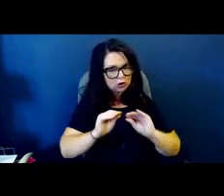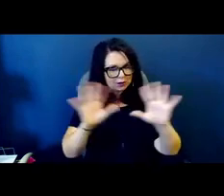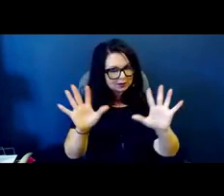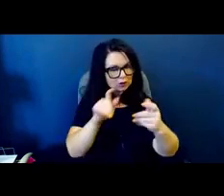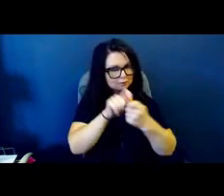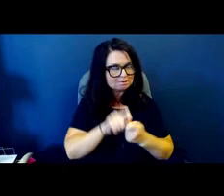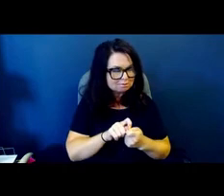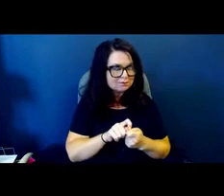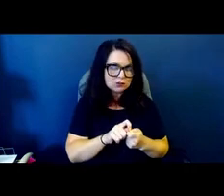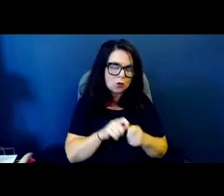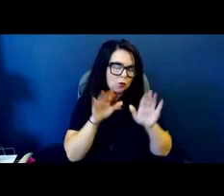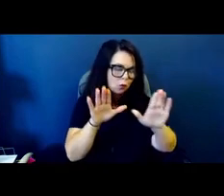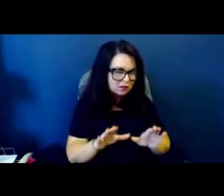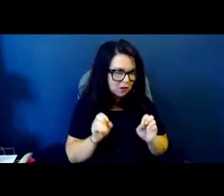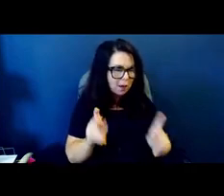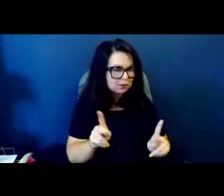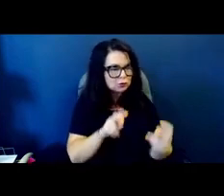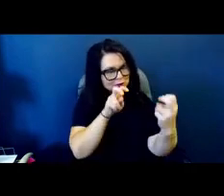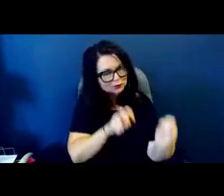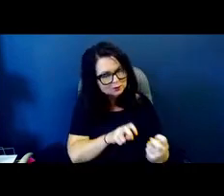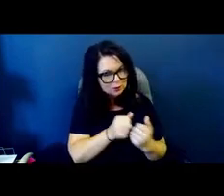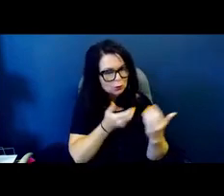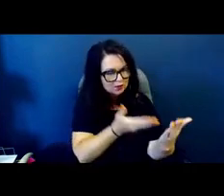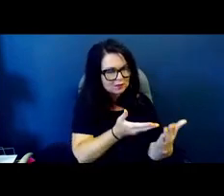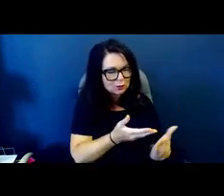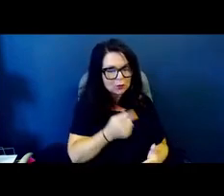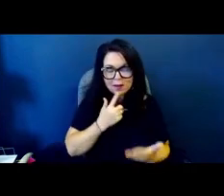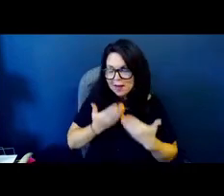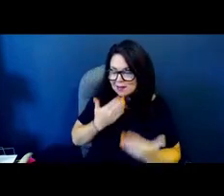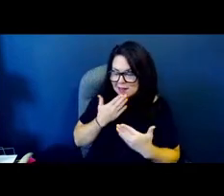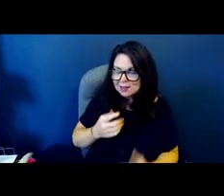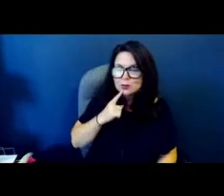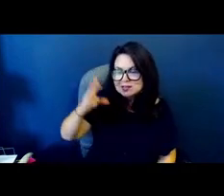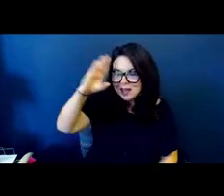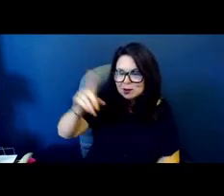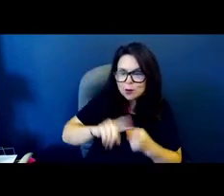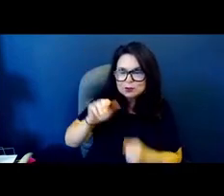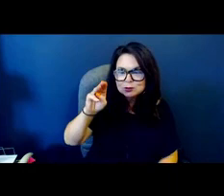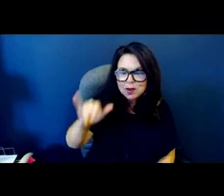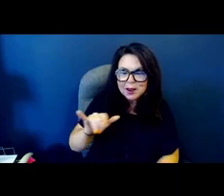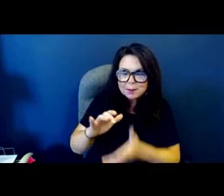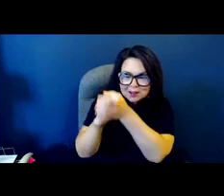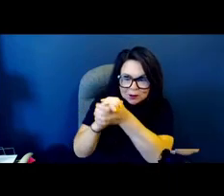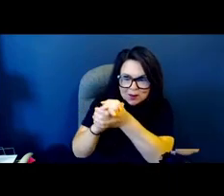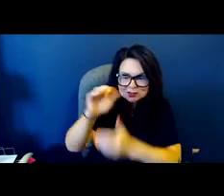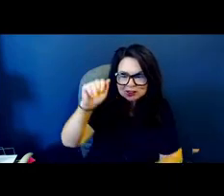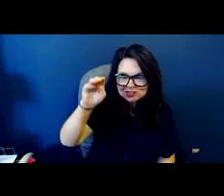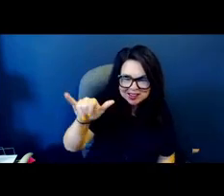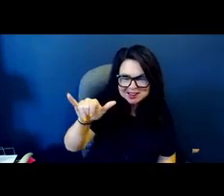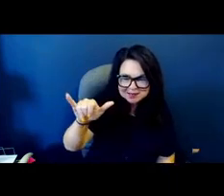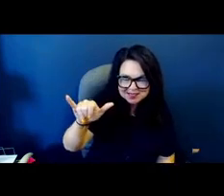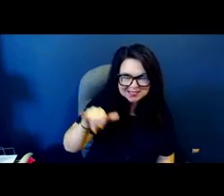you. So, yeah. Say hi to Amy. Congratulations, Amy.